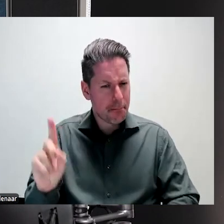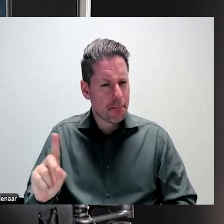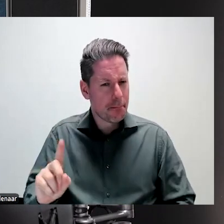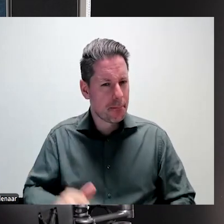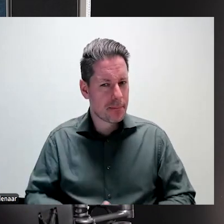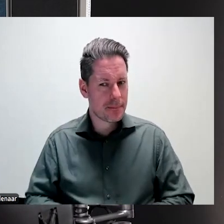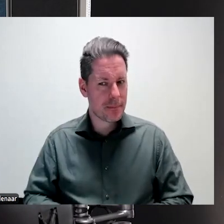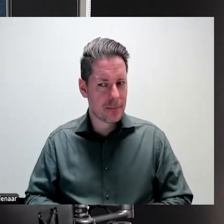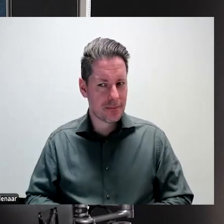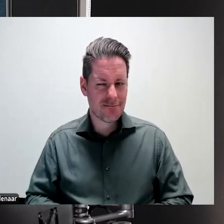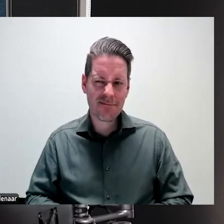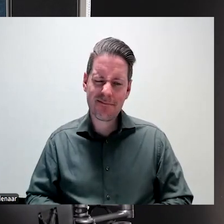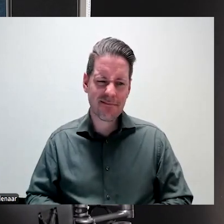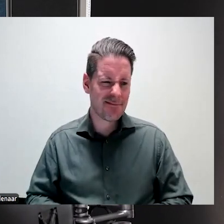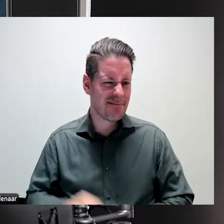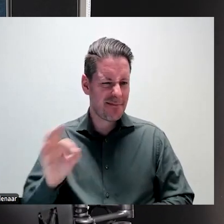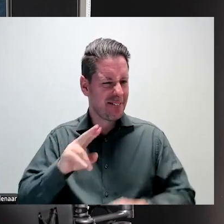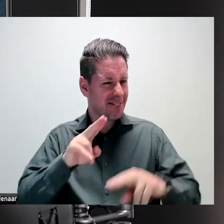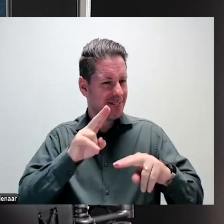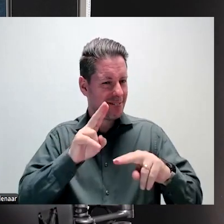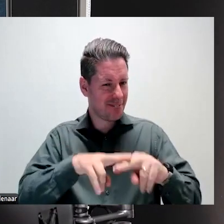No, his father was special.